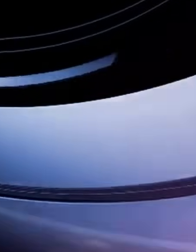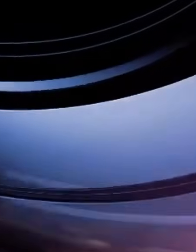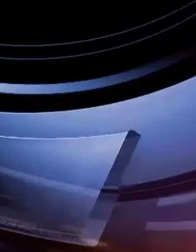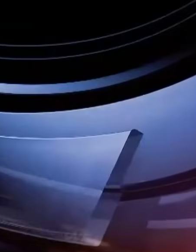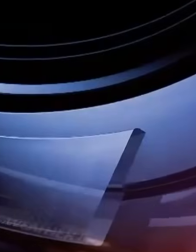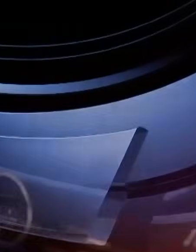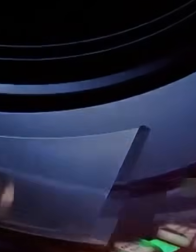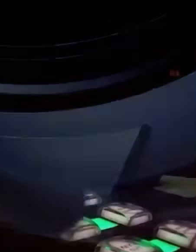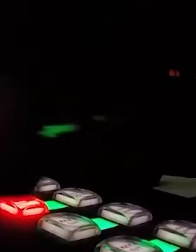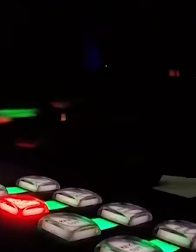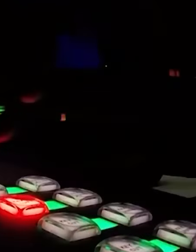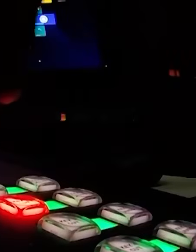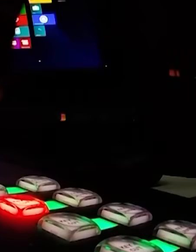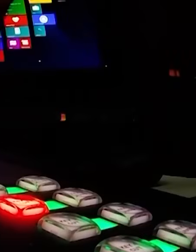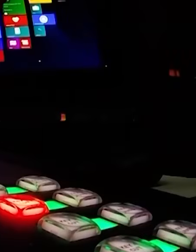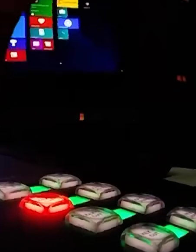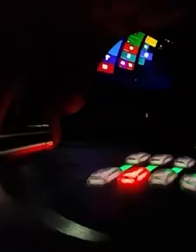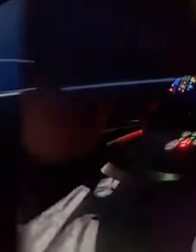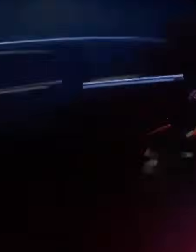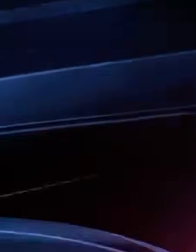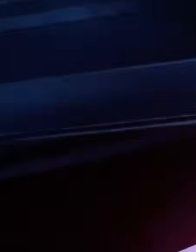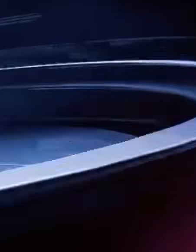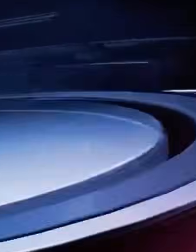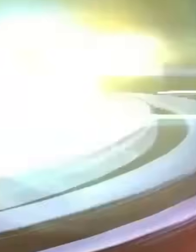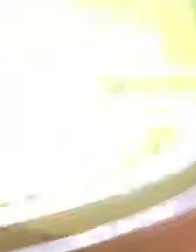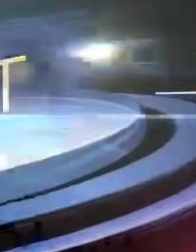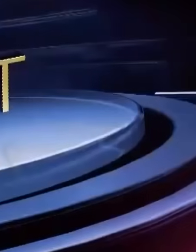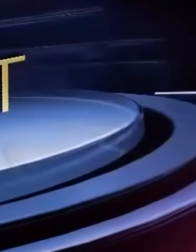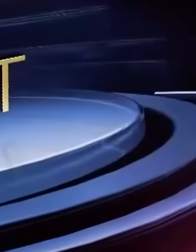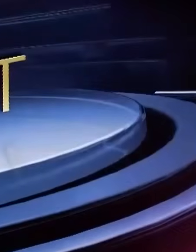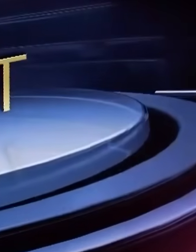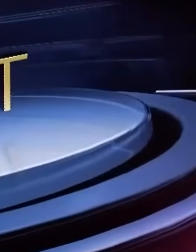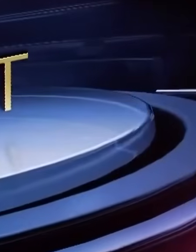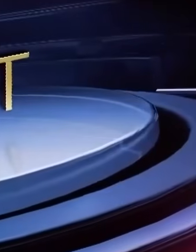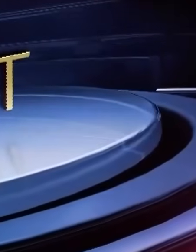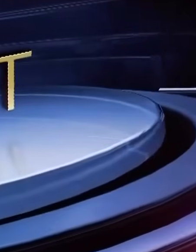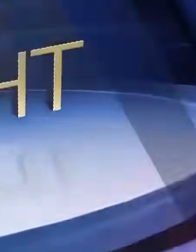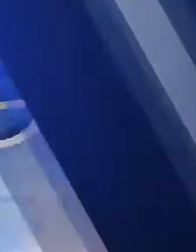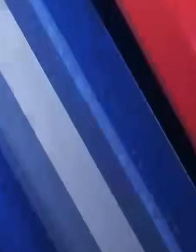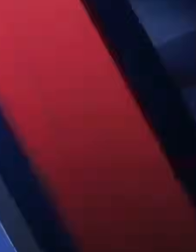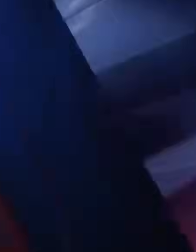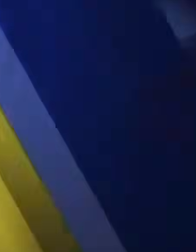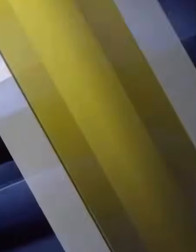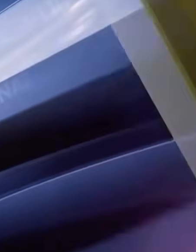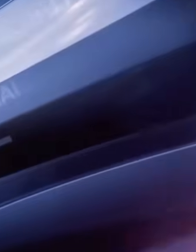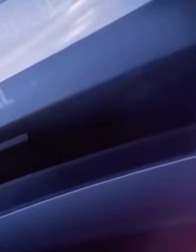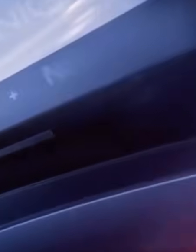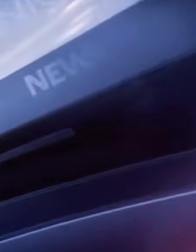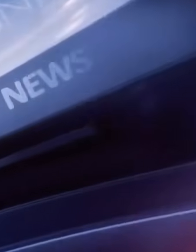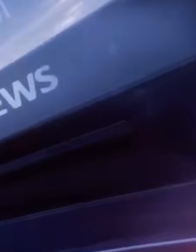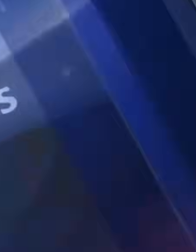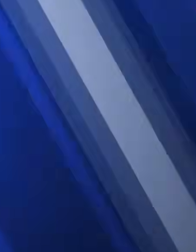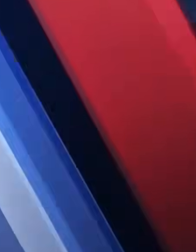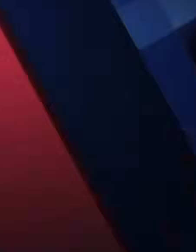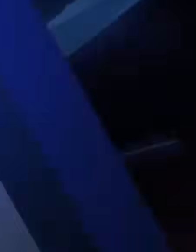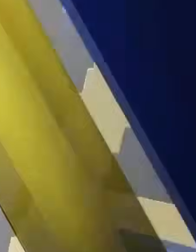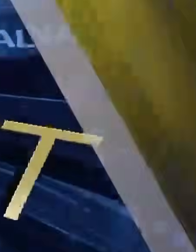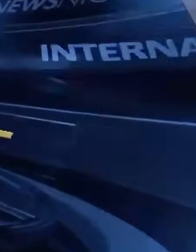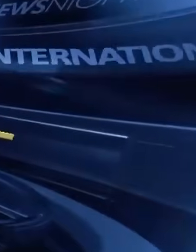Broadcasting from our studios in the Pine St. Michael, this is CBC NewsNight, starting now.